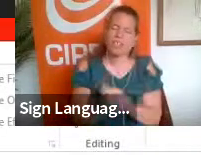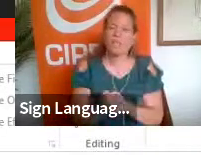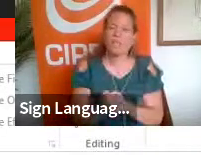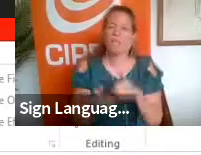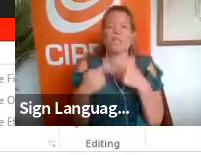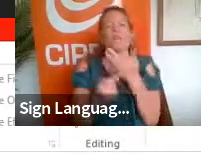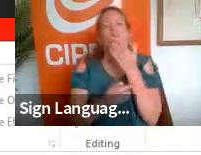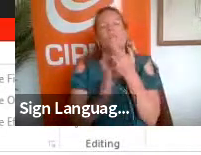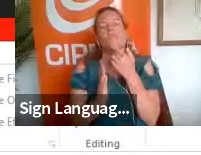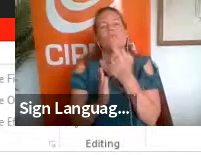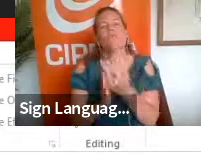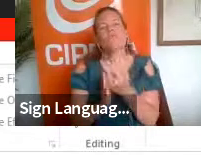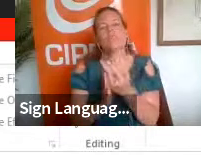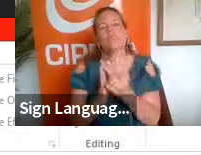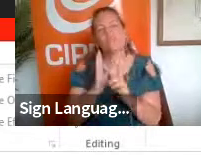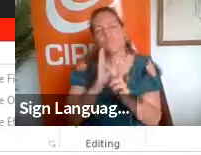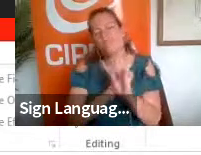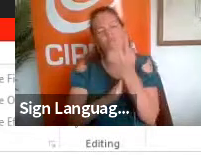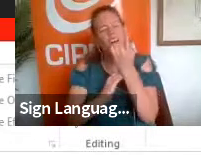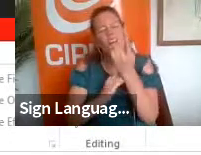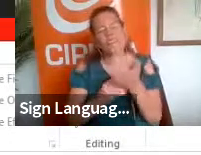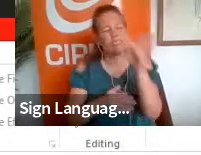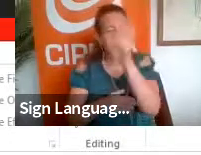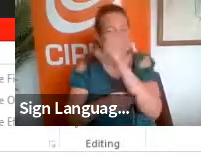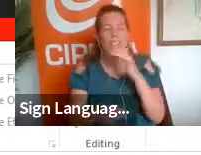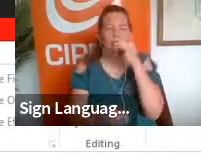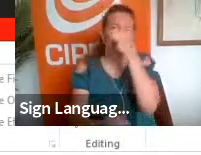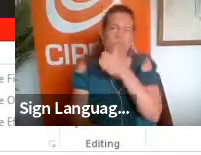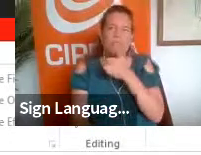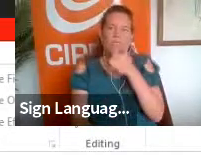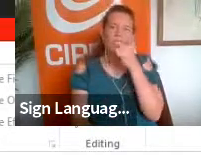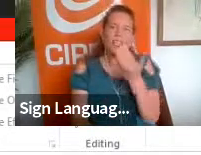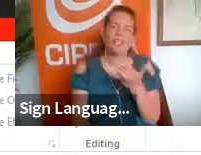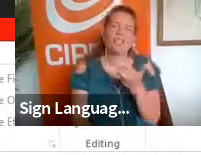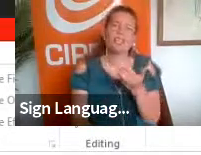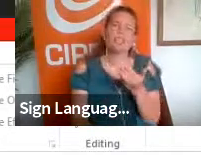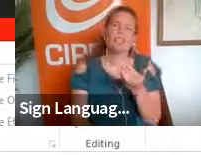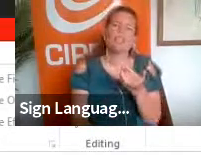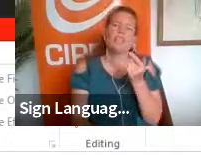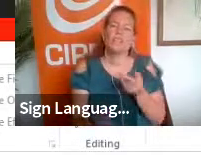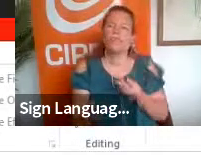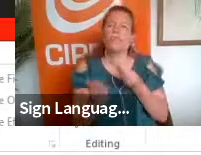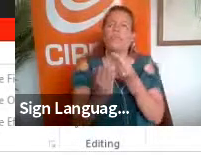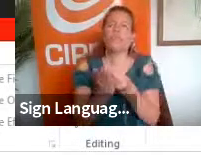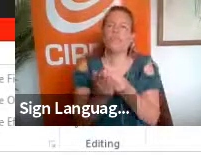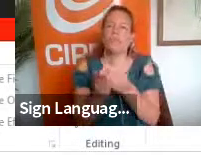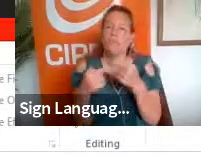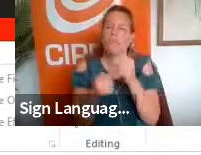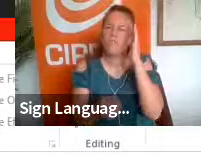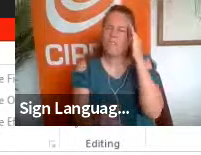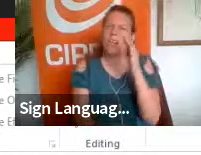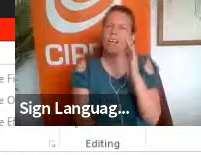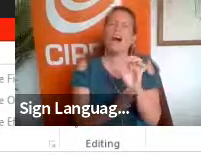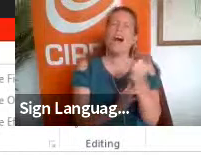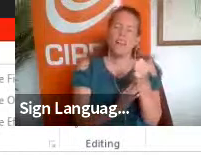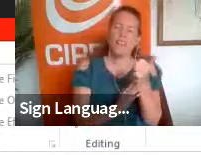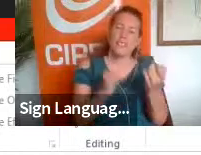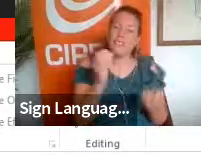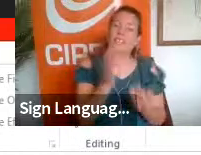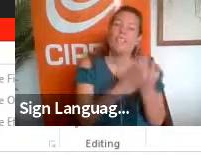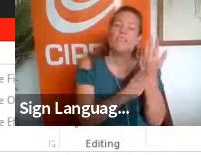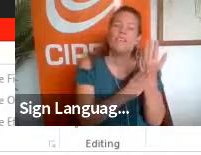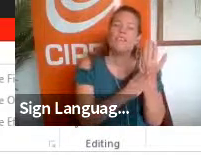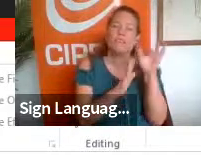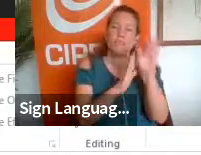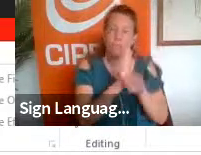Africa. And a contribution, again, we believe that there are other innovative programs that are available, but we believe that